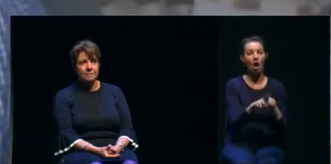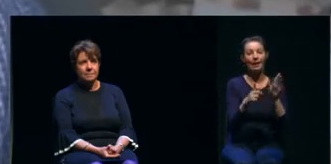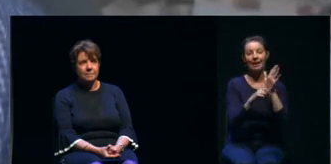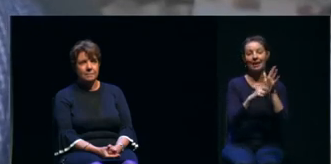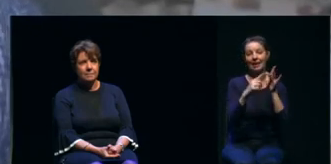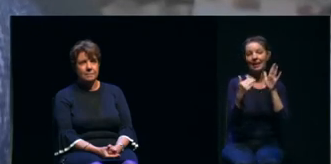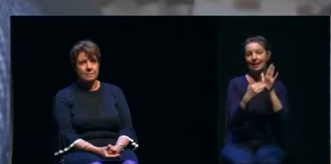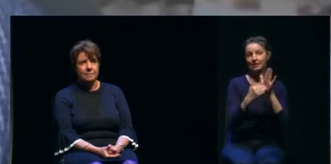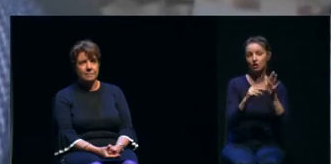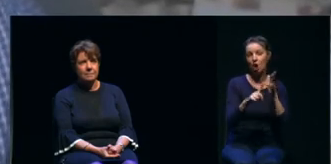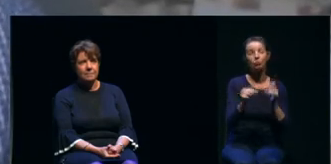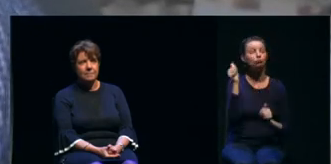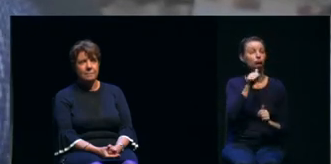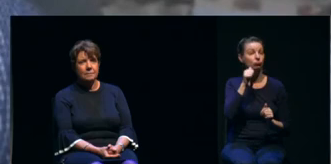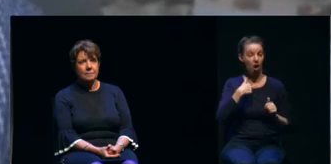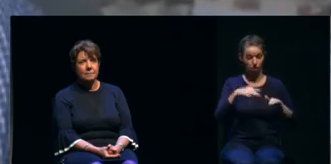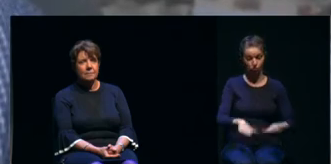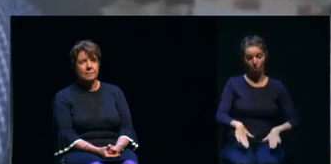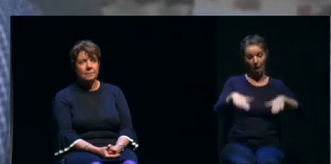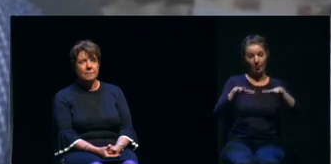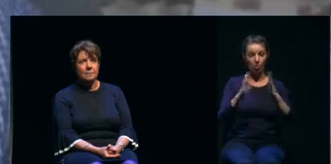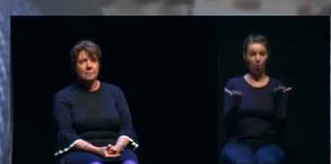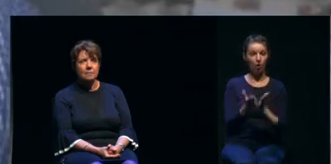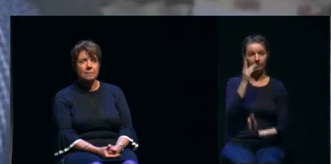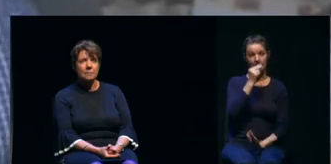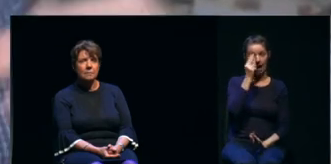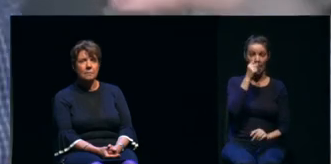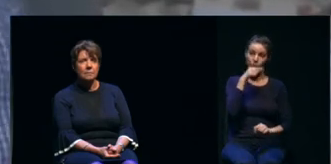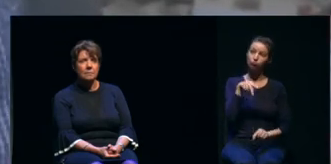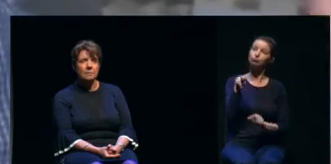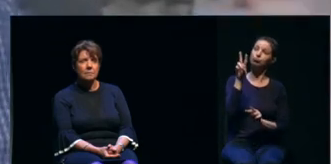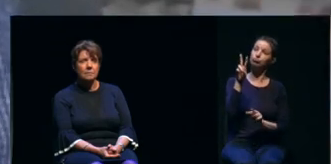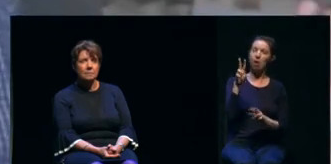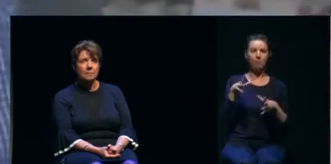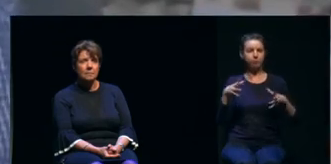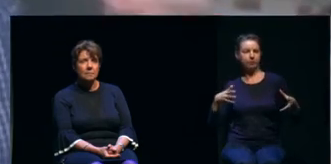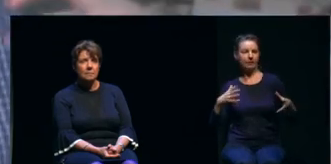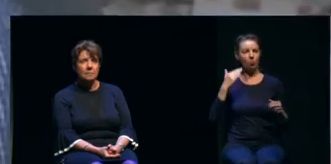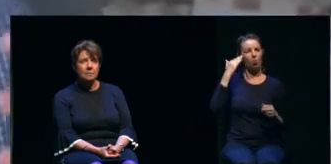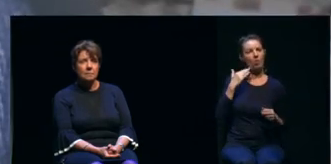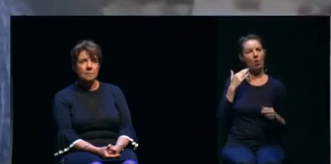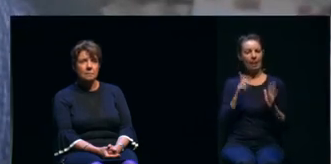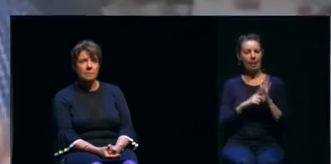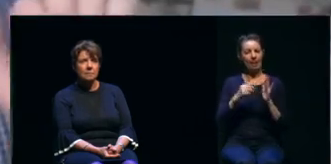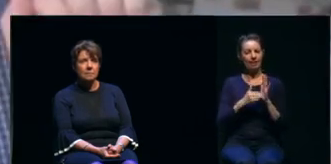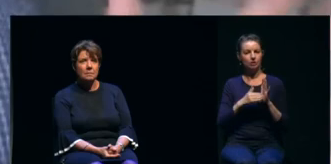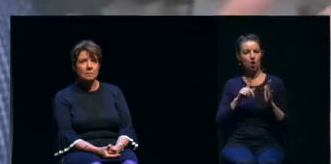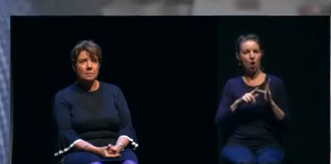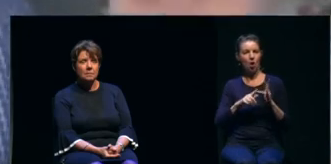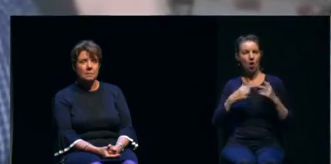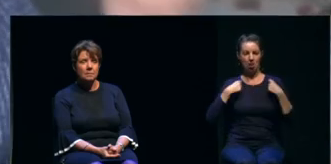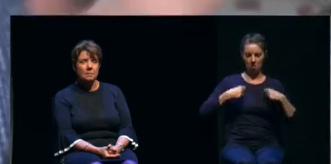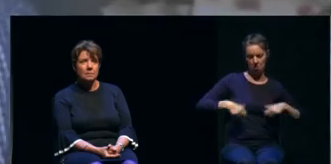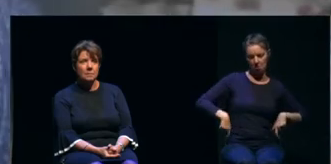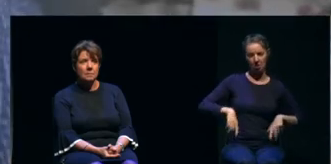Mm. You know, had I grown up in a world where as a teenage girl I could see Lizzo, a big woman coming out on stage in a leotard, being